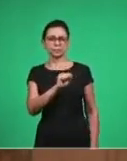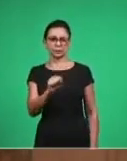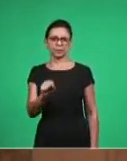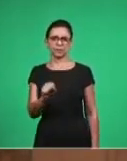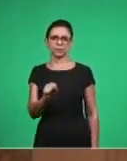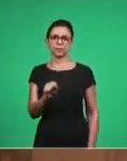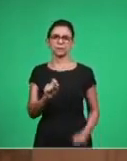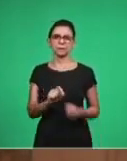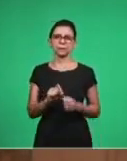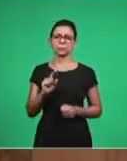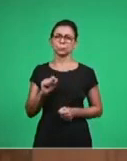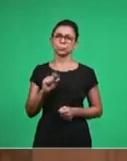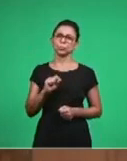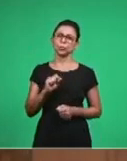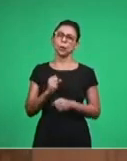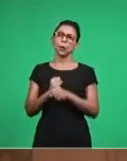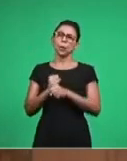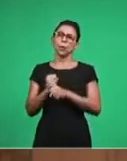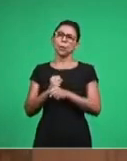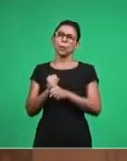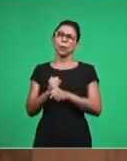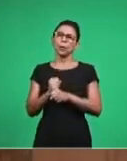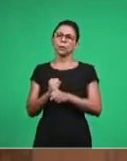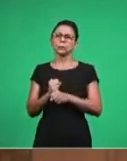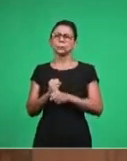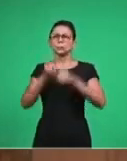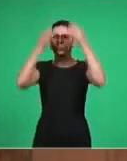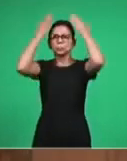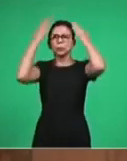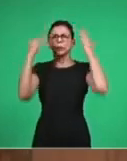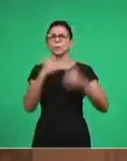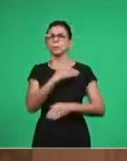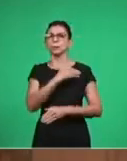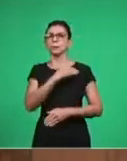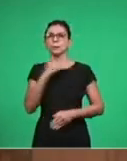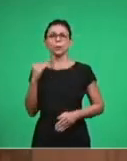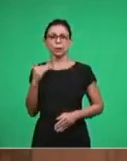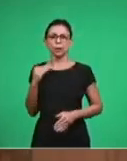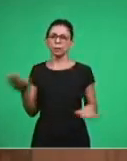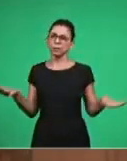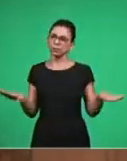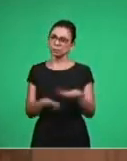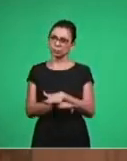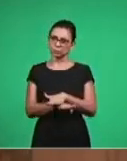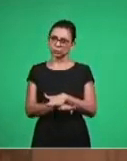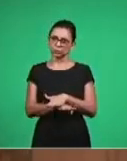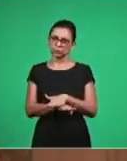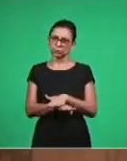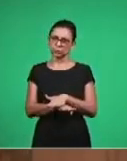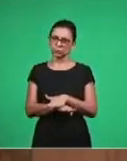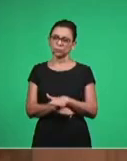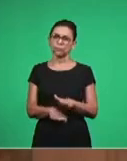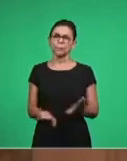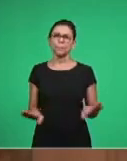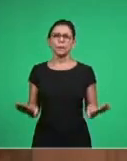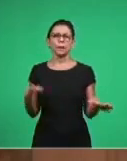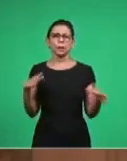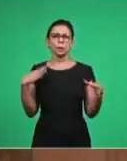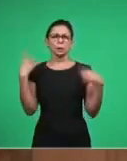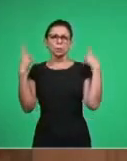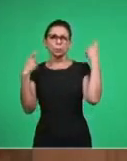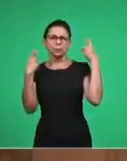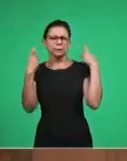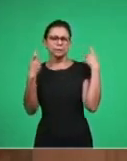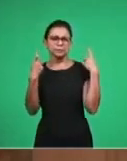And Isaiah, he says, the year that King Uzziah died,